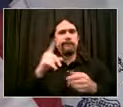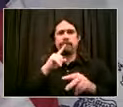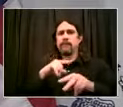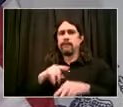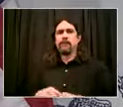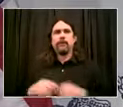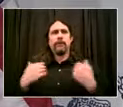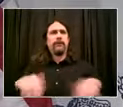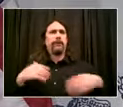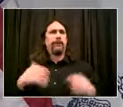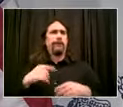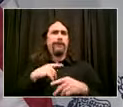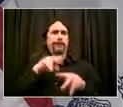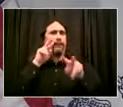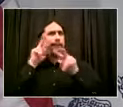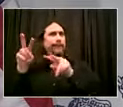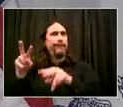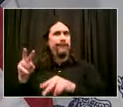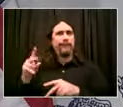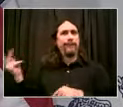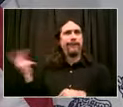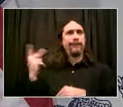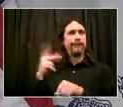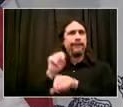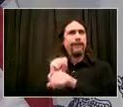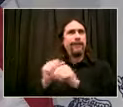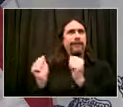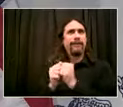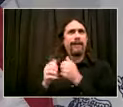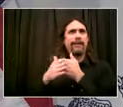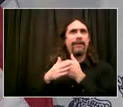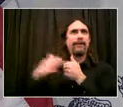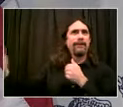get things done, and I'm really, really appreciative that you're taking on this new role.